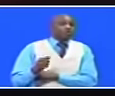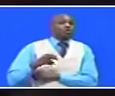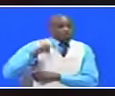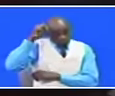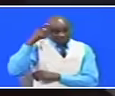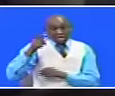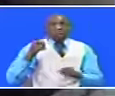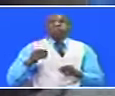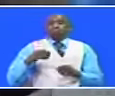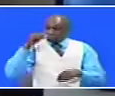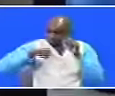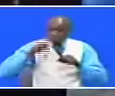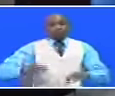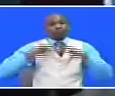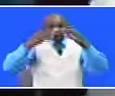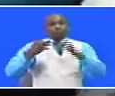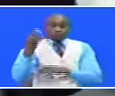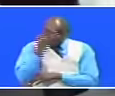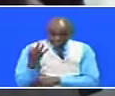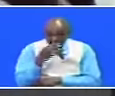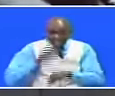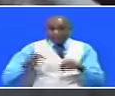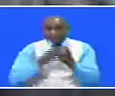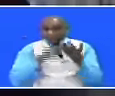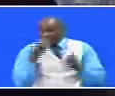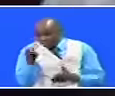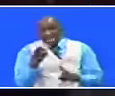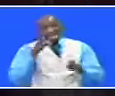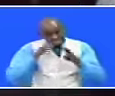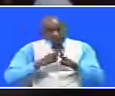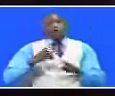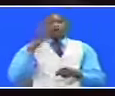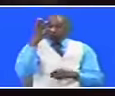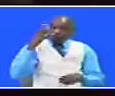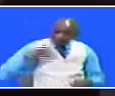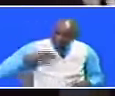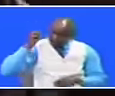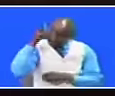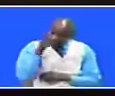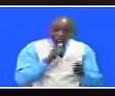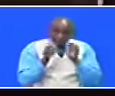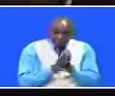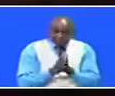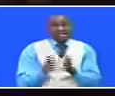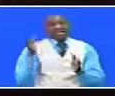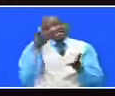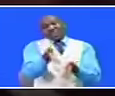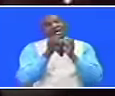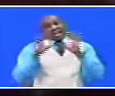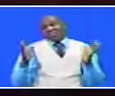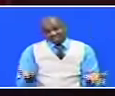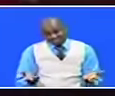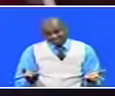has been postponed to Wednesday after it emerged that names of four parliamentary aspirants were missing from the ballot